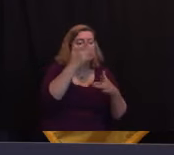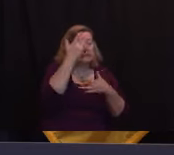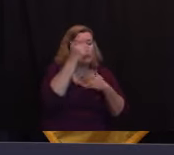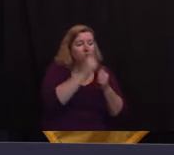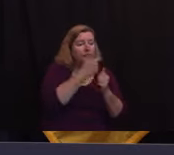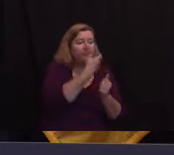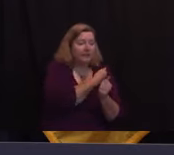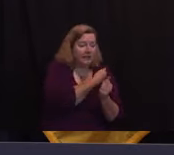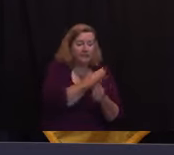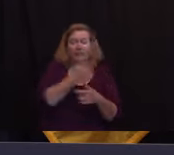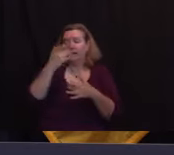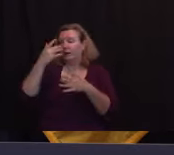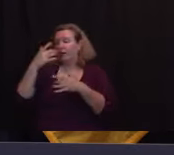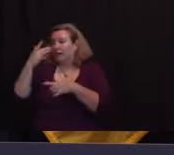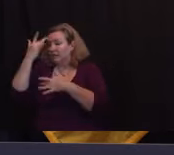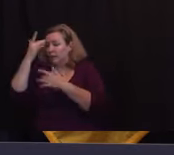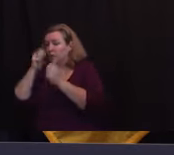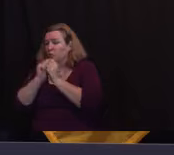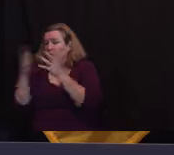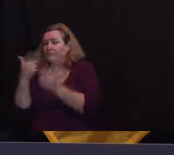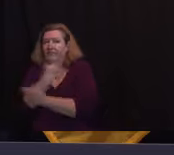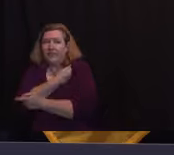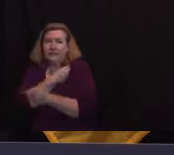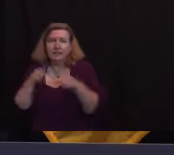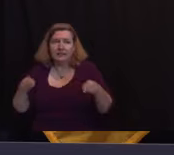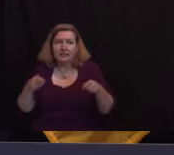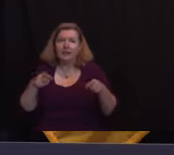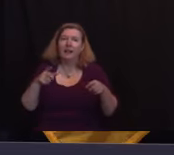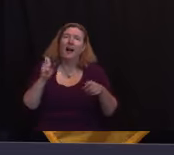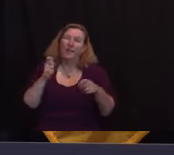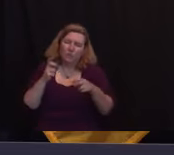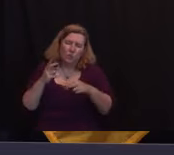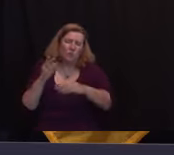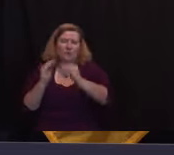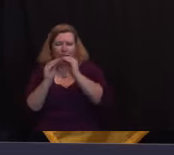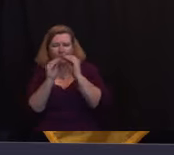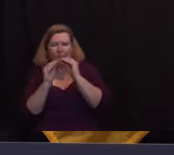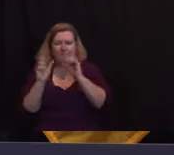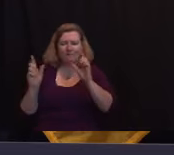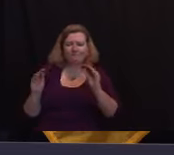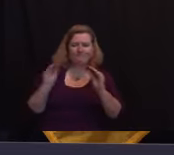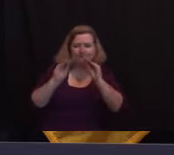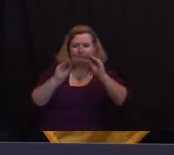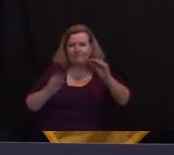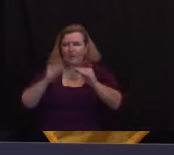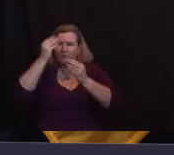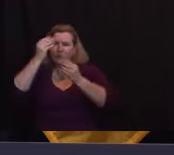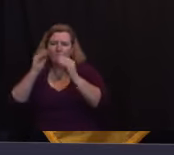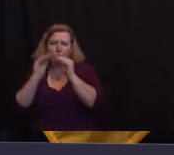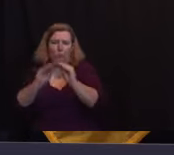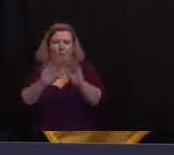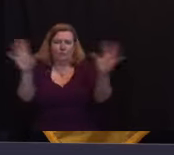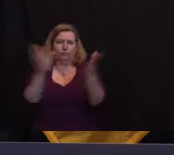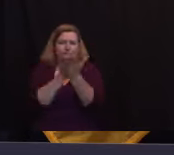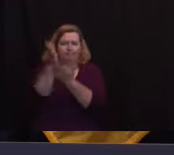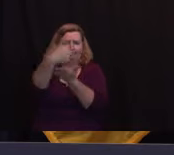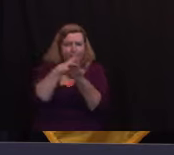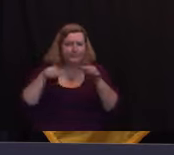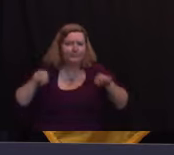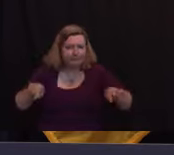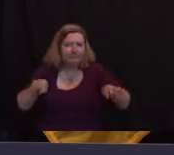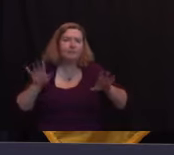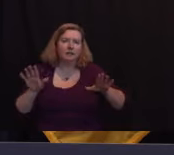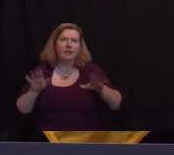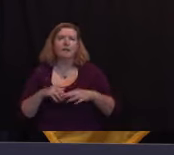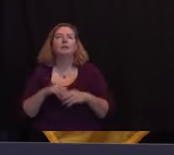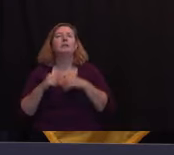that. But we do know, based on every anecdotal evidence, it's overwhelmingly, if not exclusively,